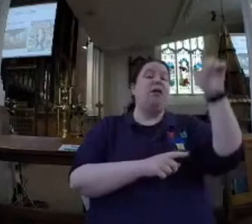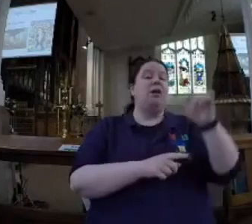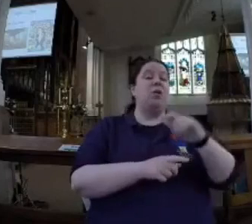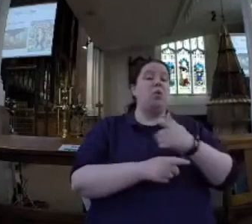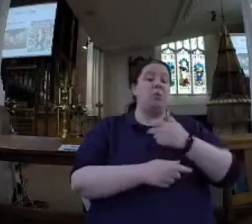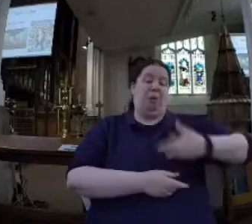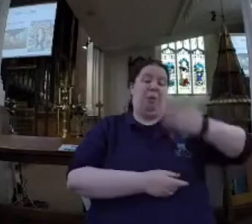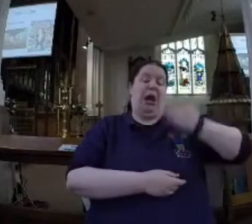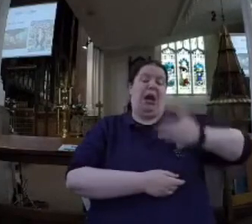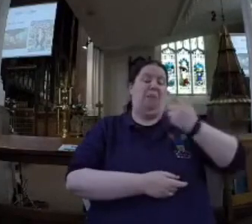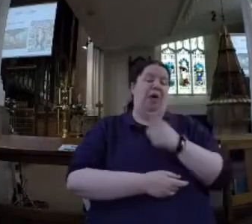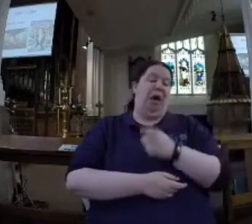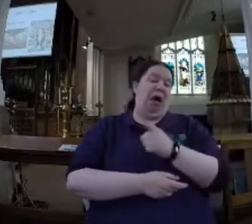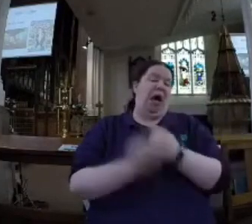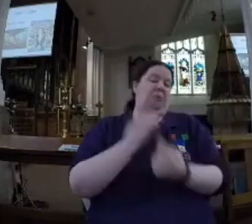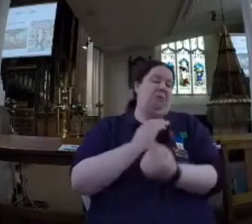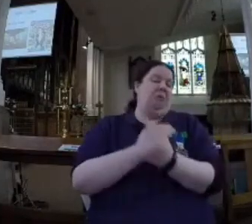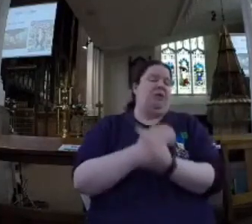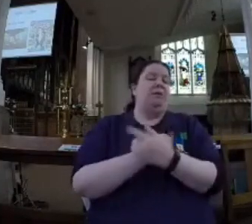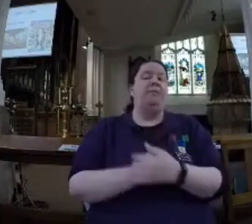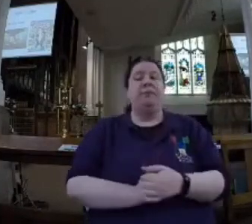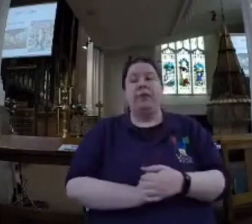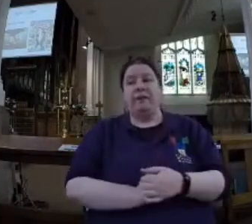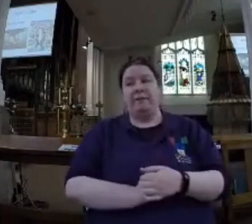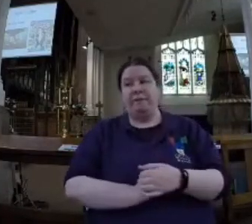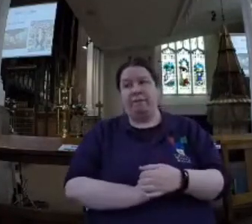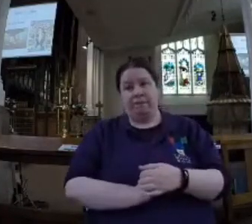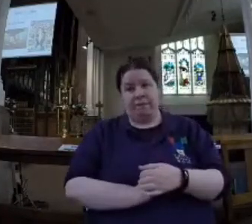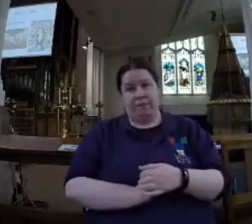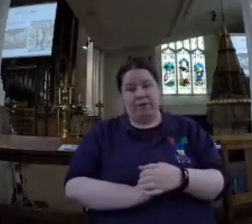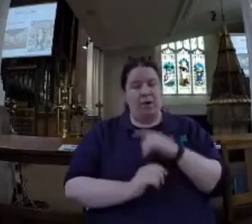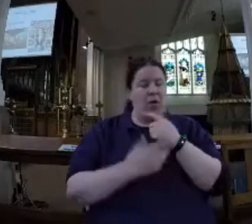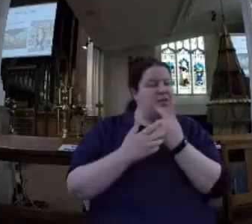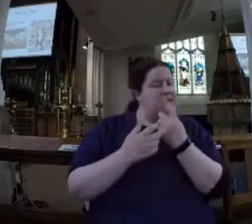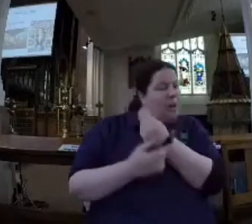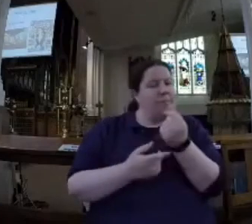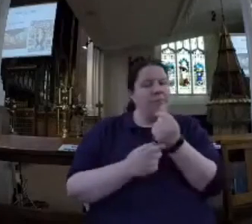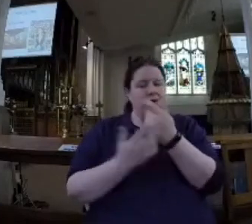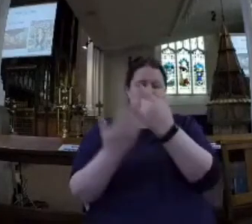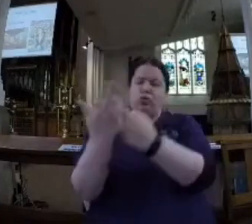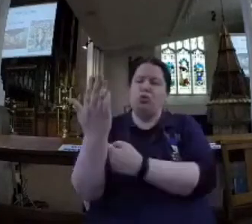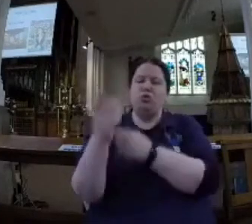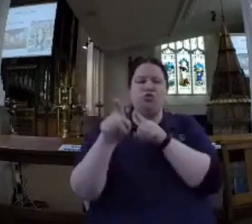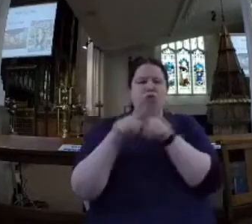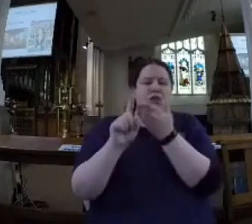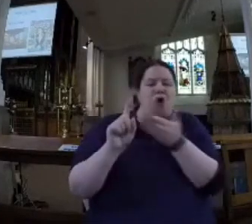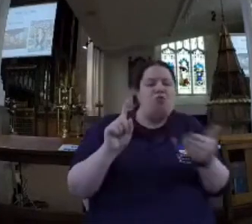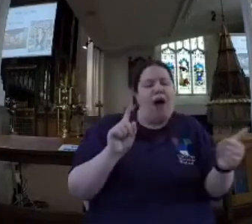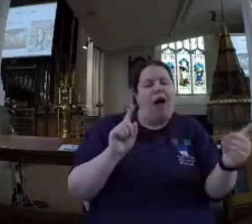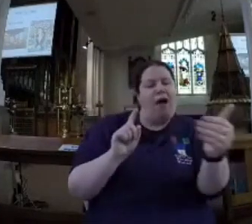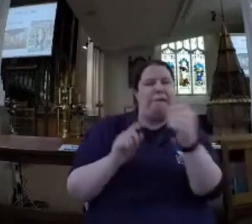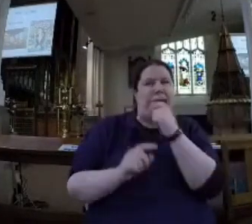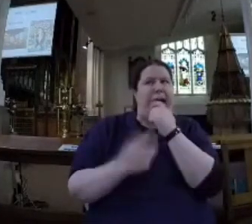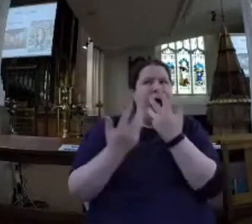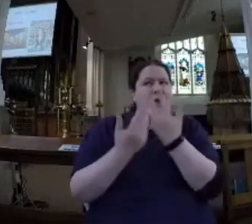afterwards. And then, of course, you always get people who look, though, the way to get round the rules. Just think of the